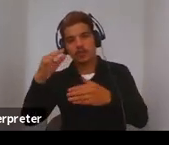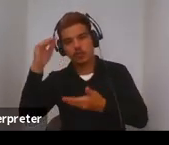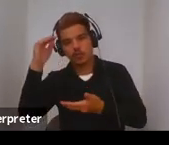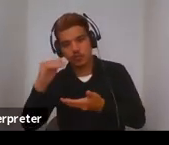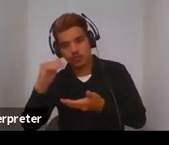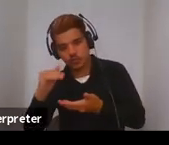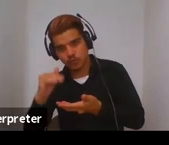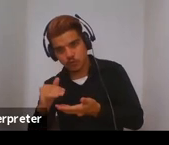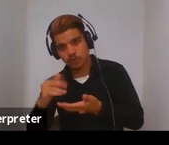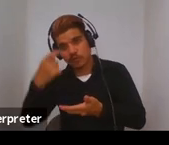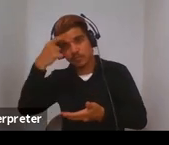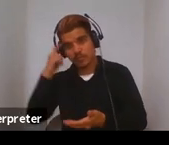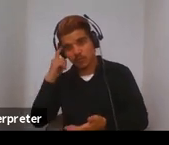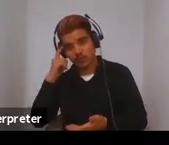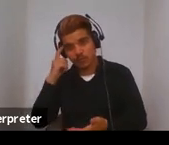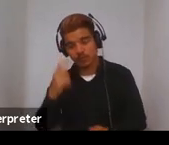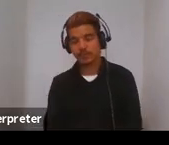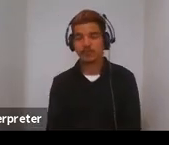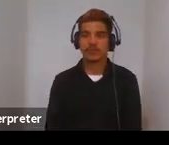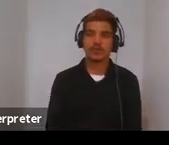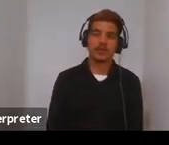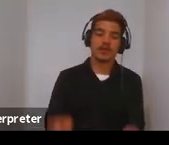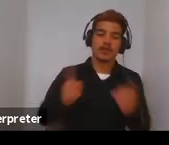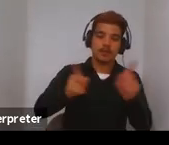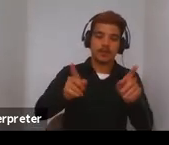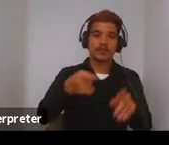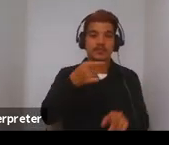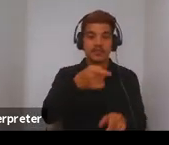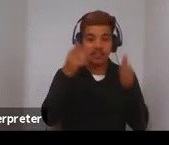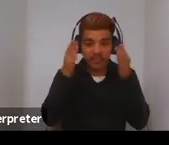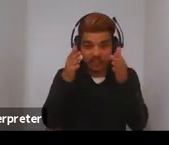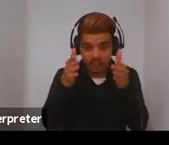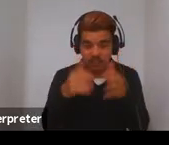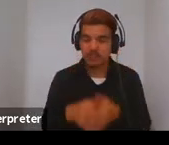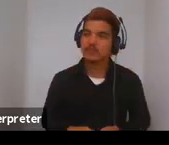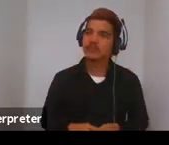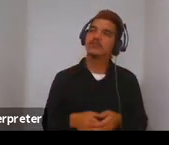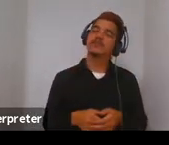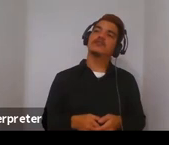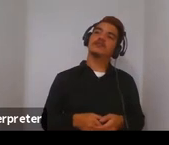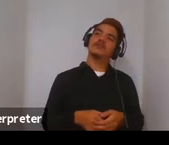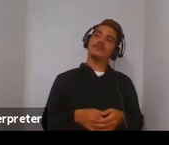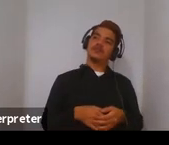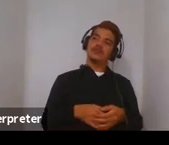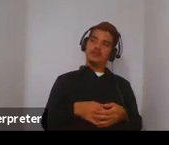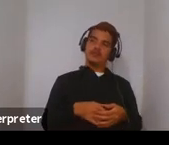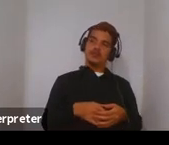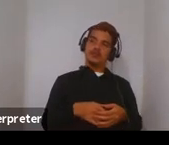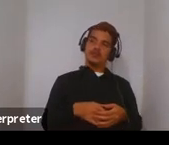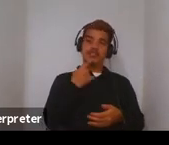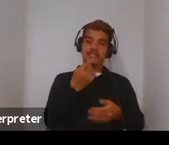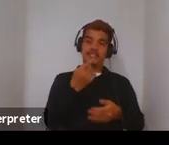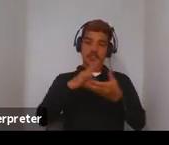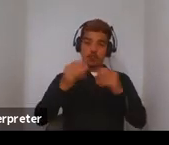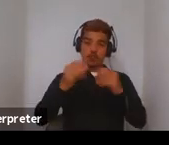trauma. But there's still a tension there. There's still a difficulty with retelling the story. It's